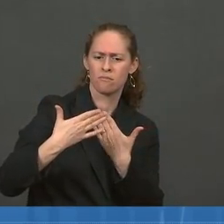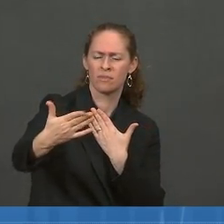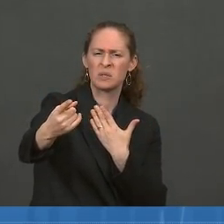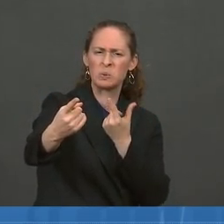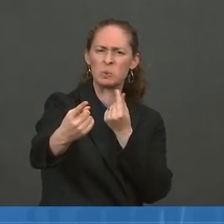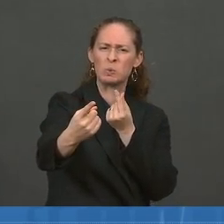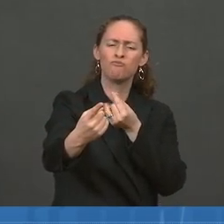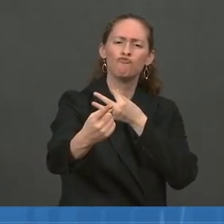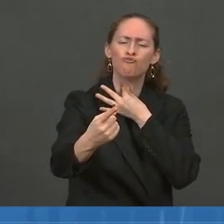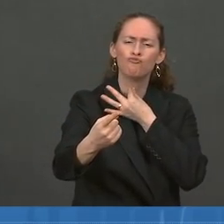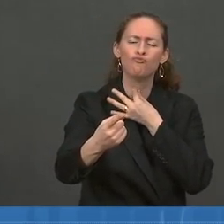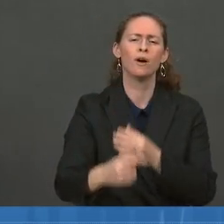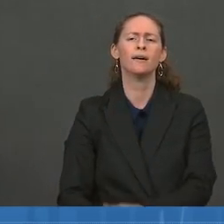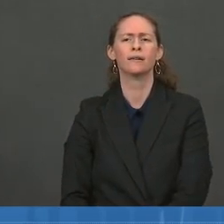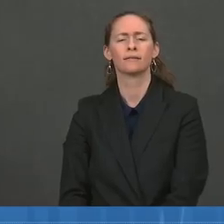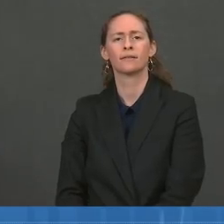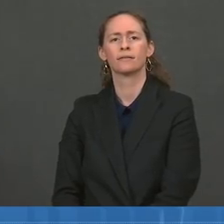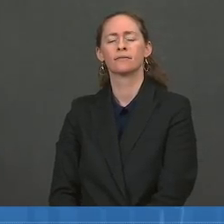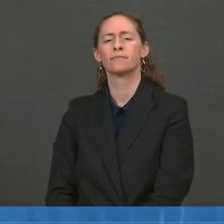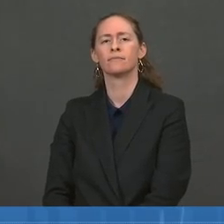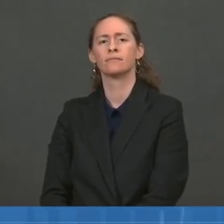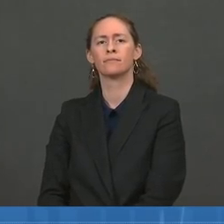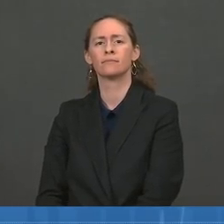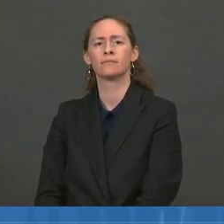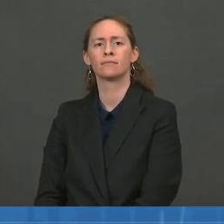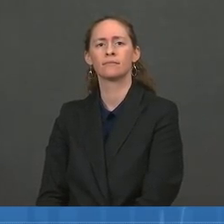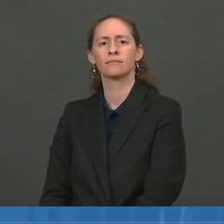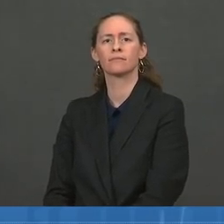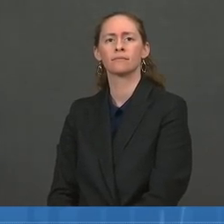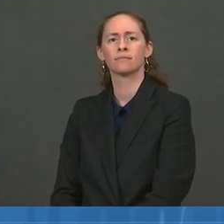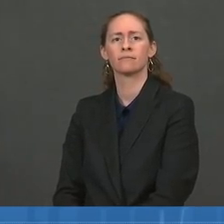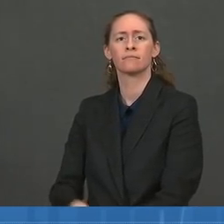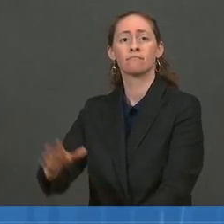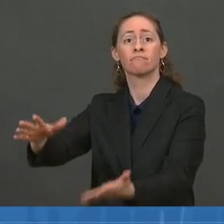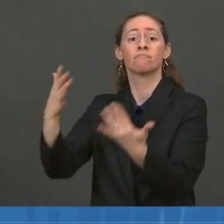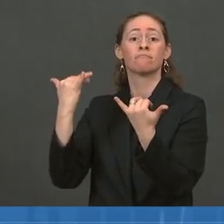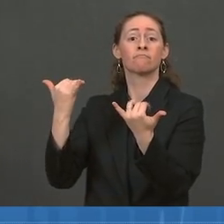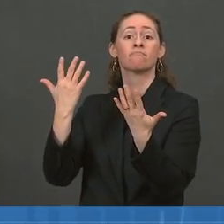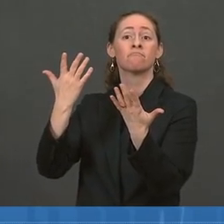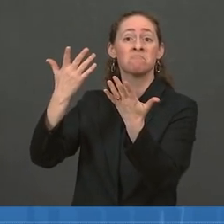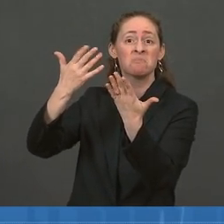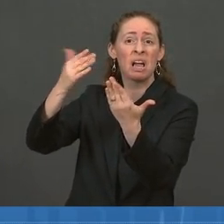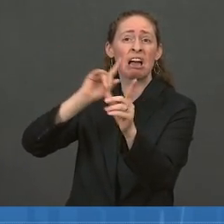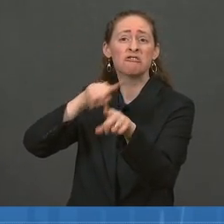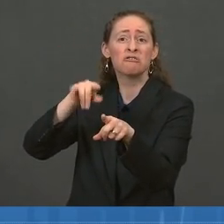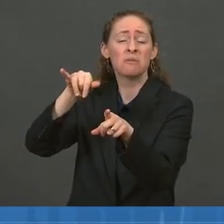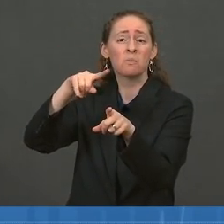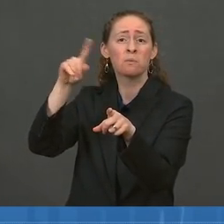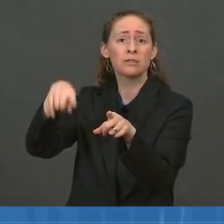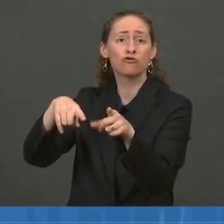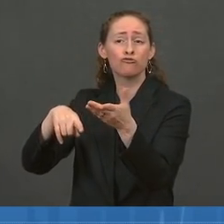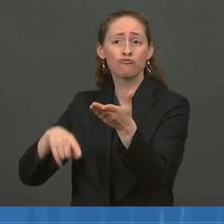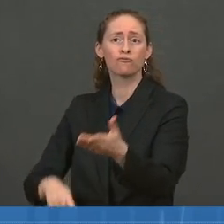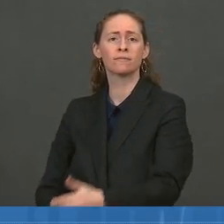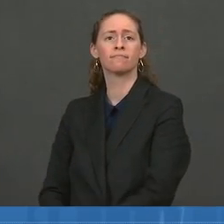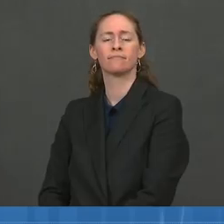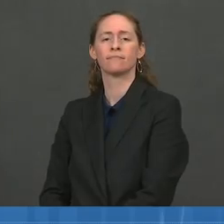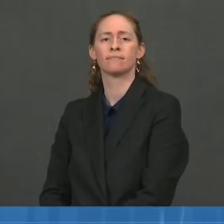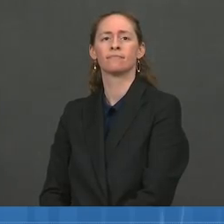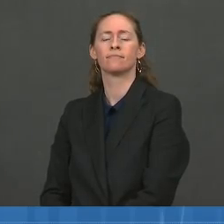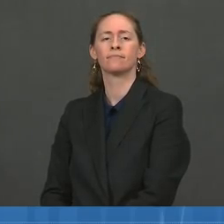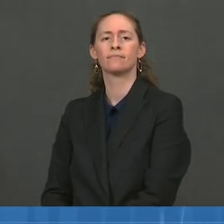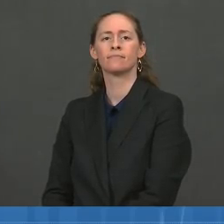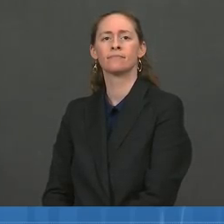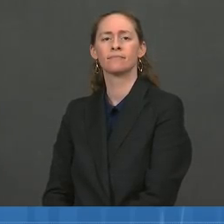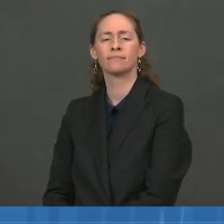Dr. Walensky. Yeah, thank you, Caitlin, for that question. So the definition of fully vaccinated has not